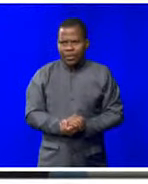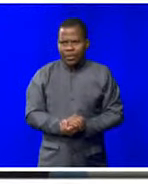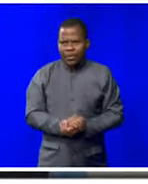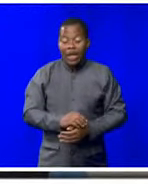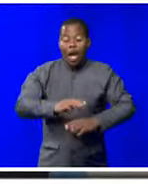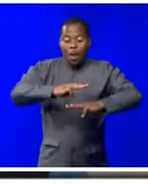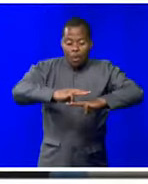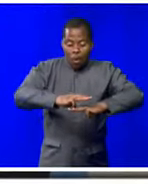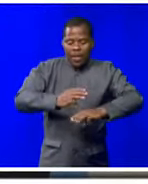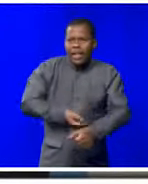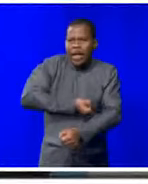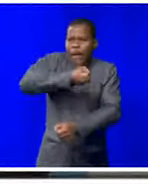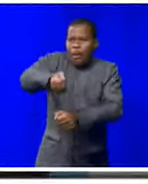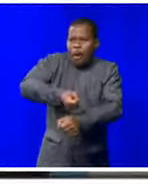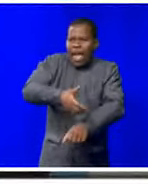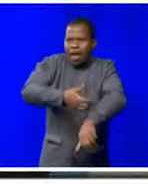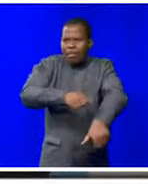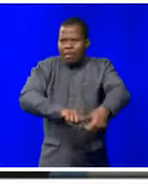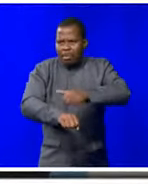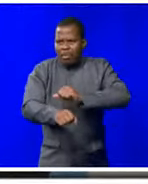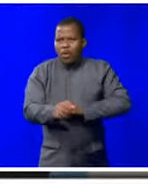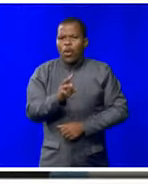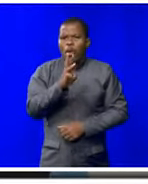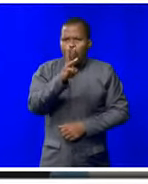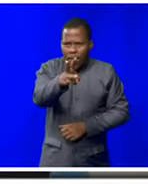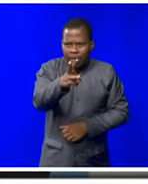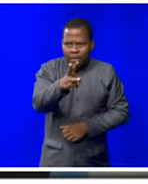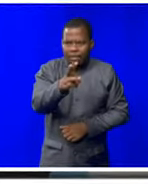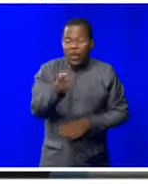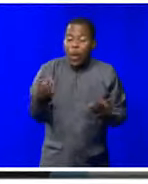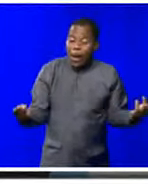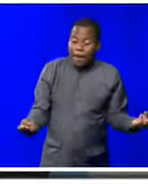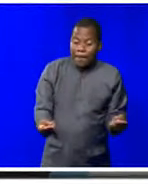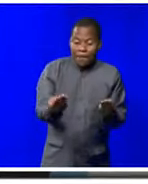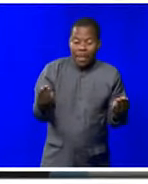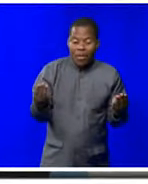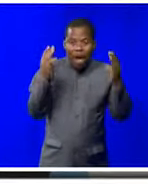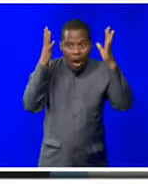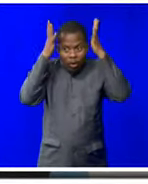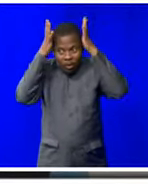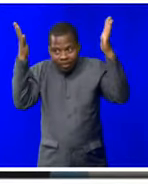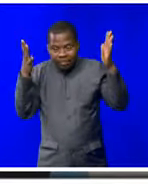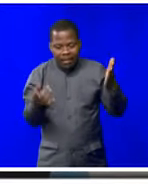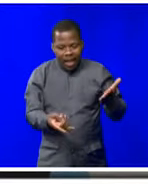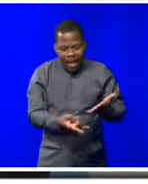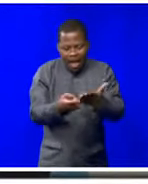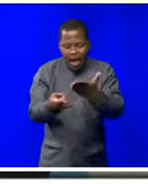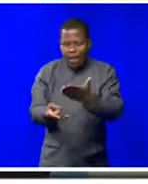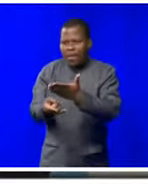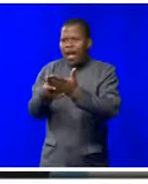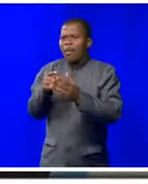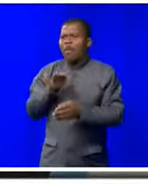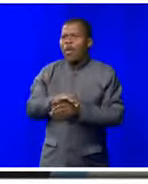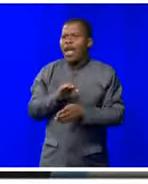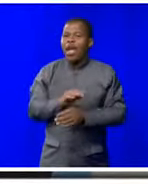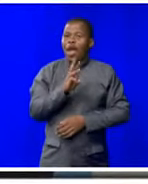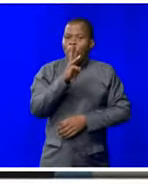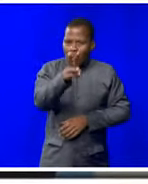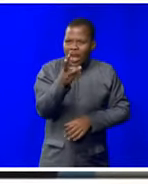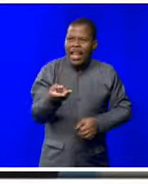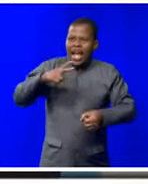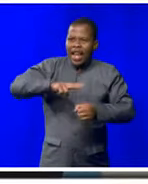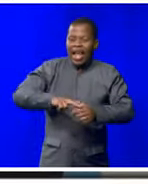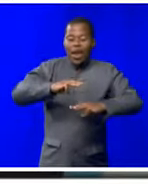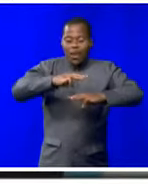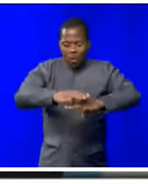to assist and to serve the people of Eswatini, and a promise that we will leave